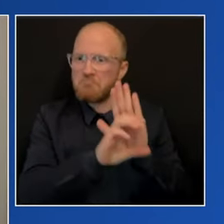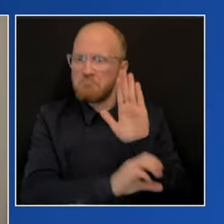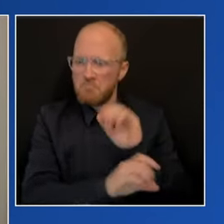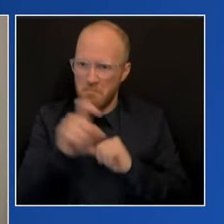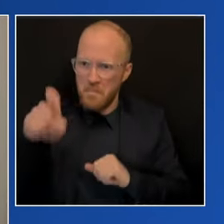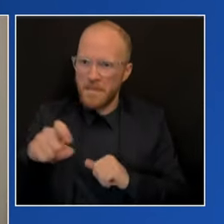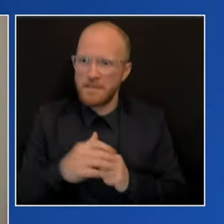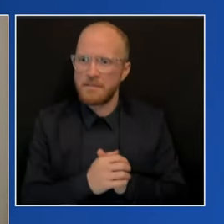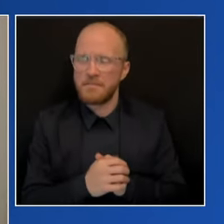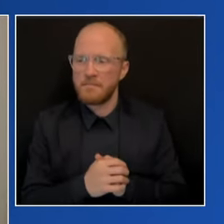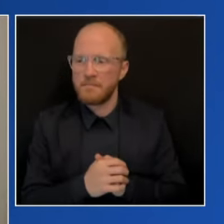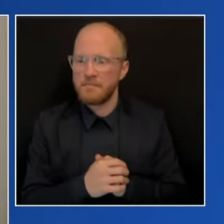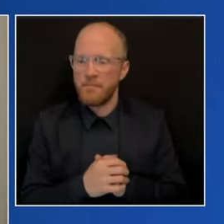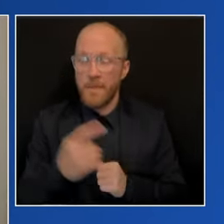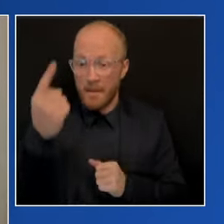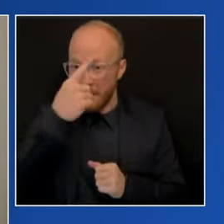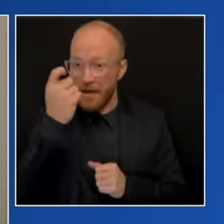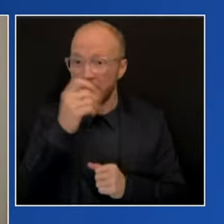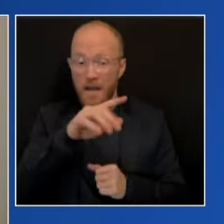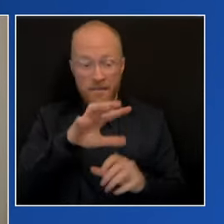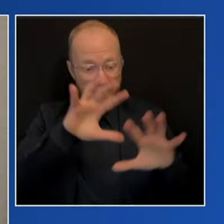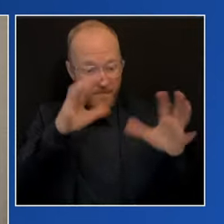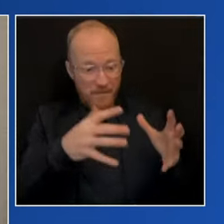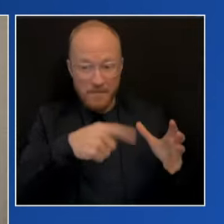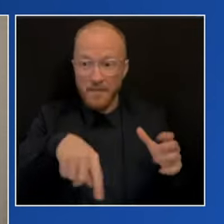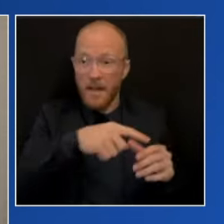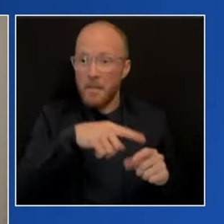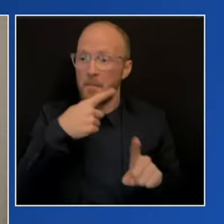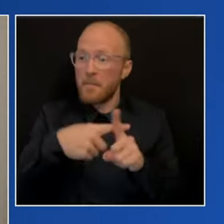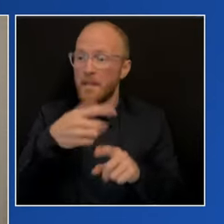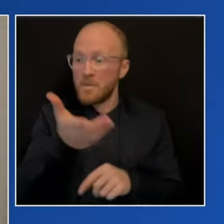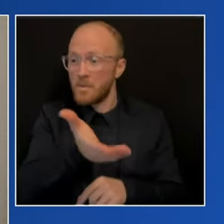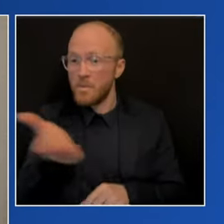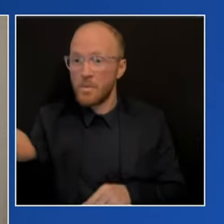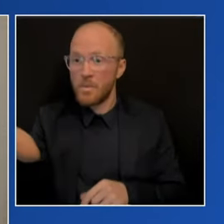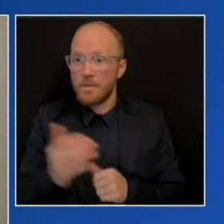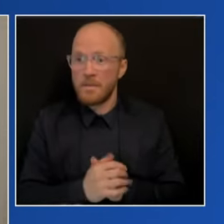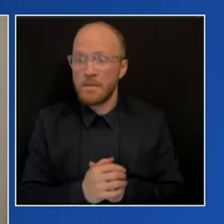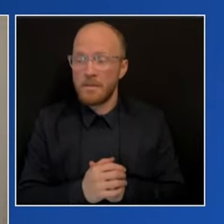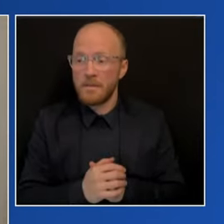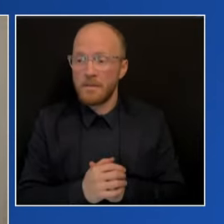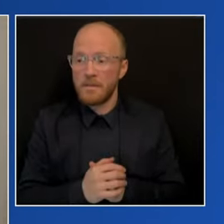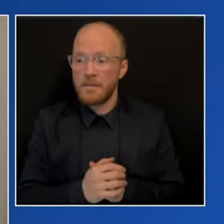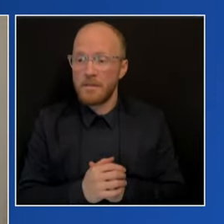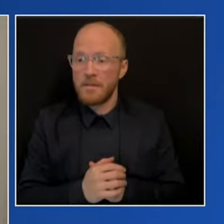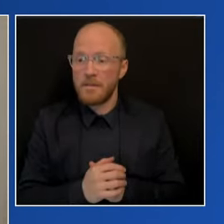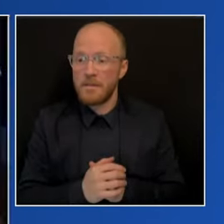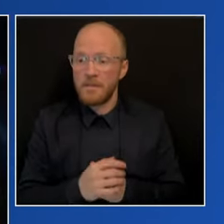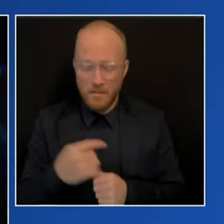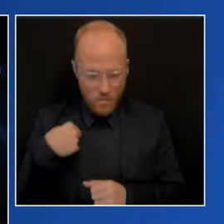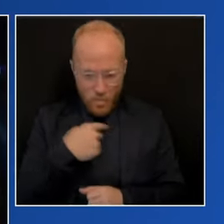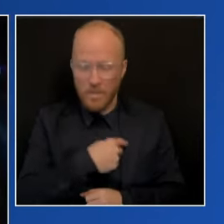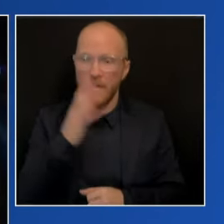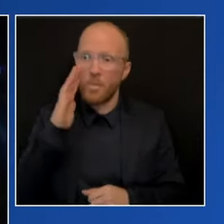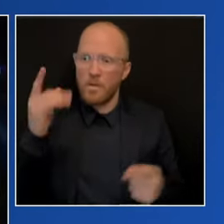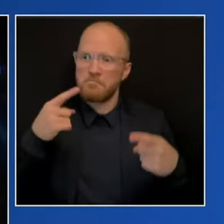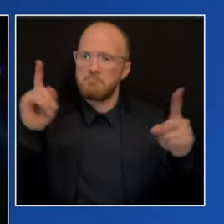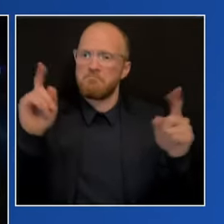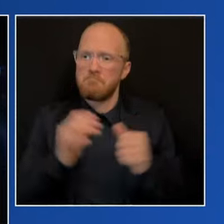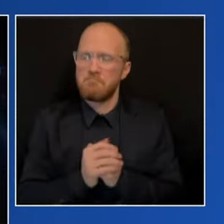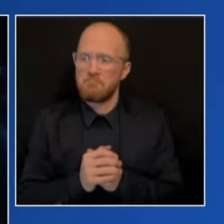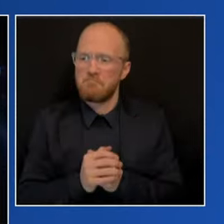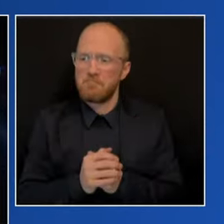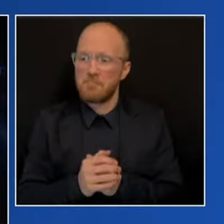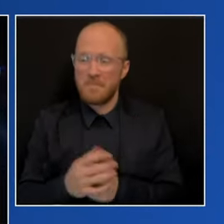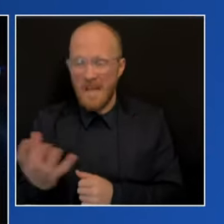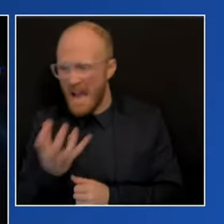Because of them, because of you, the will of the people prevailed. Not the anger of the mob